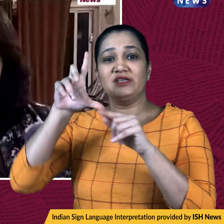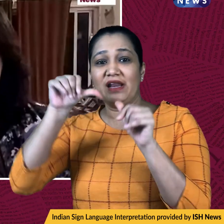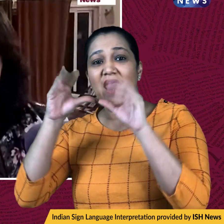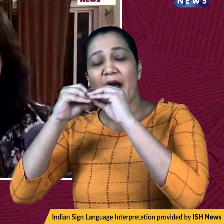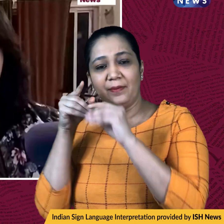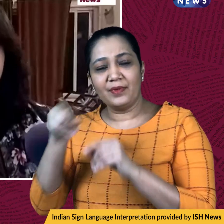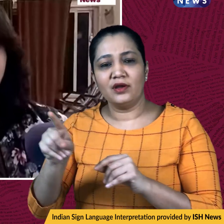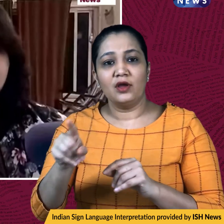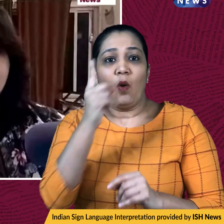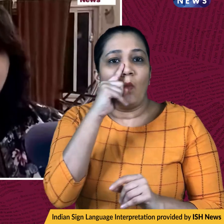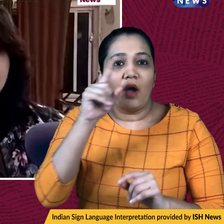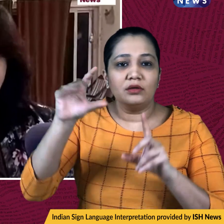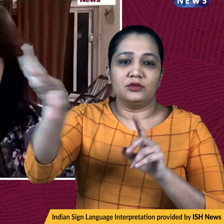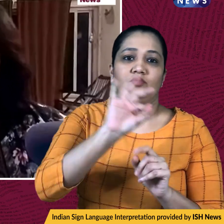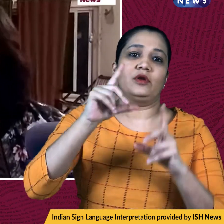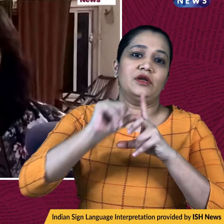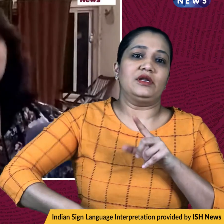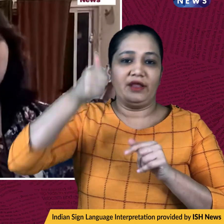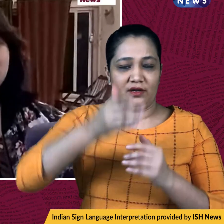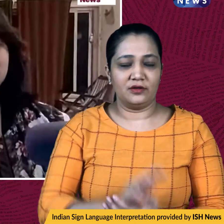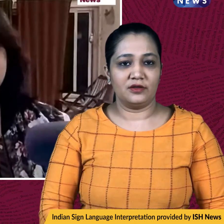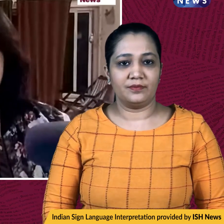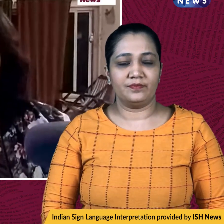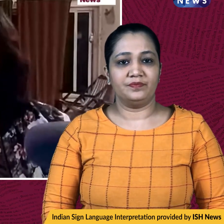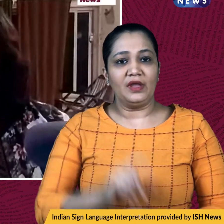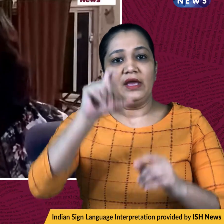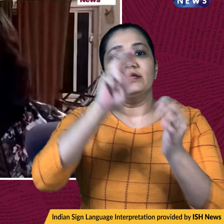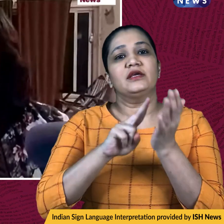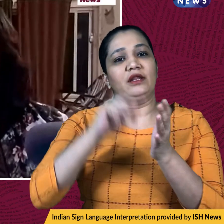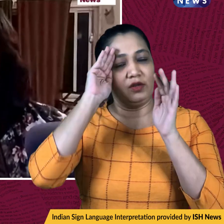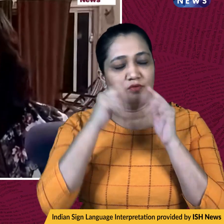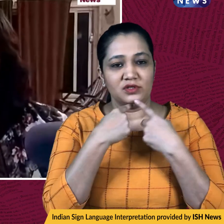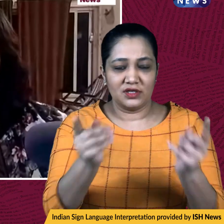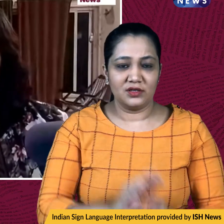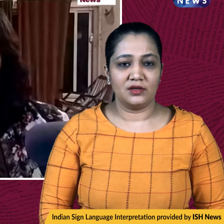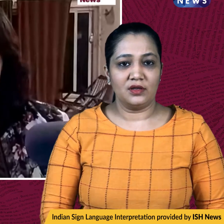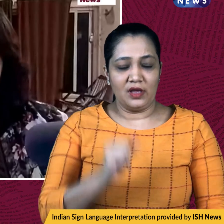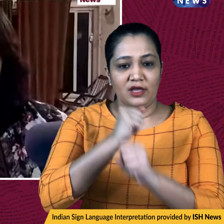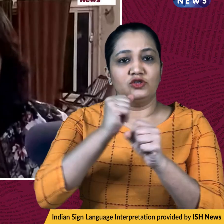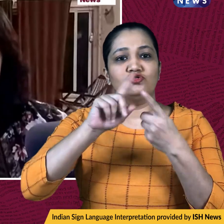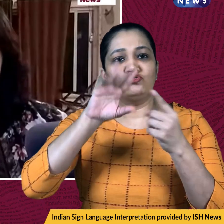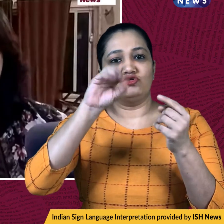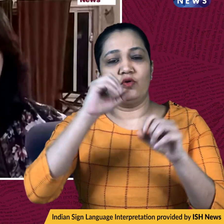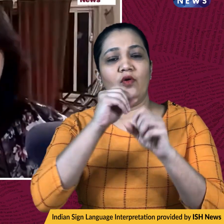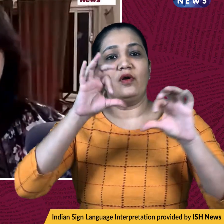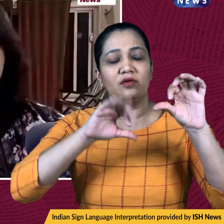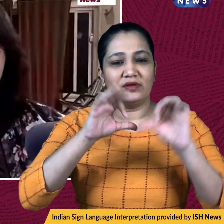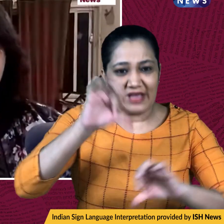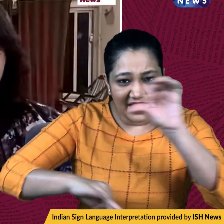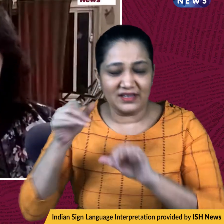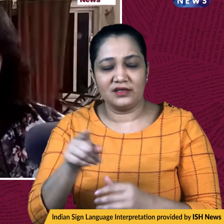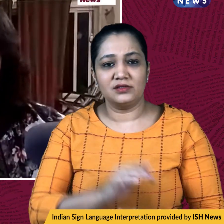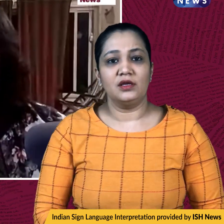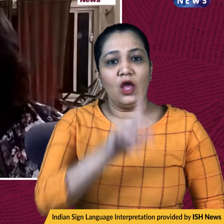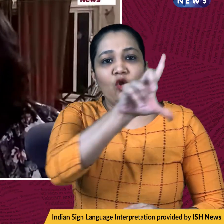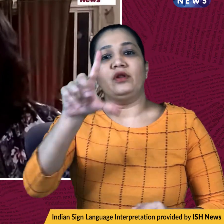Propulsion Laboratory has a female director. Now, this is according to CNN, which has said that she's a geochemist and space scientist, and her